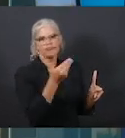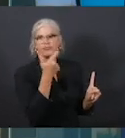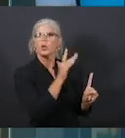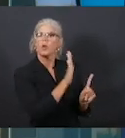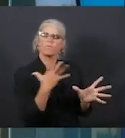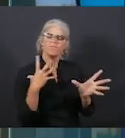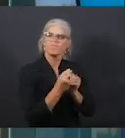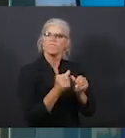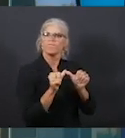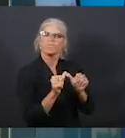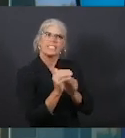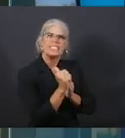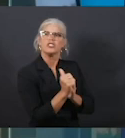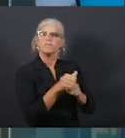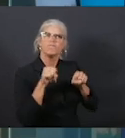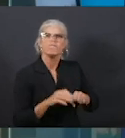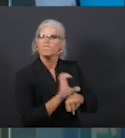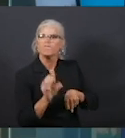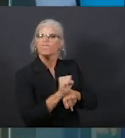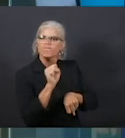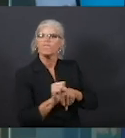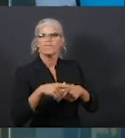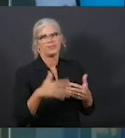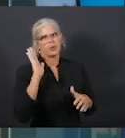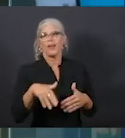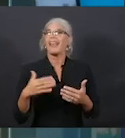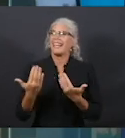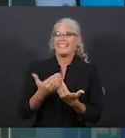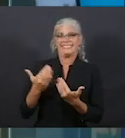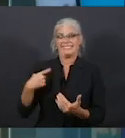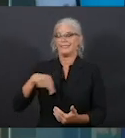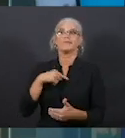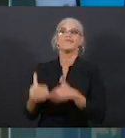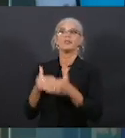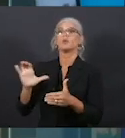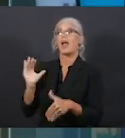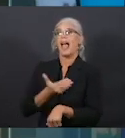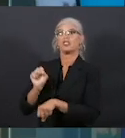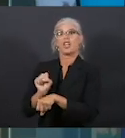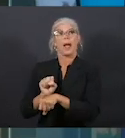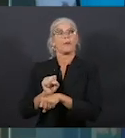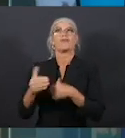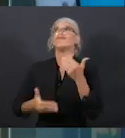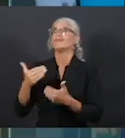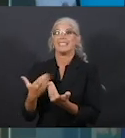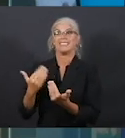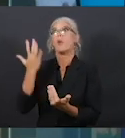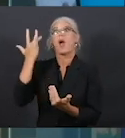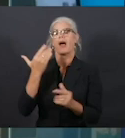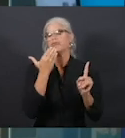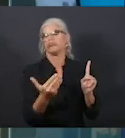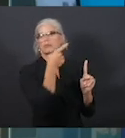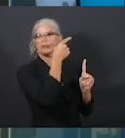and swift action on this. Again, it's very easy for us to do our job here at the division when the governor gives us 48 to 72 hours to get